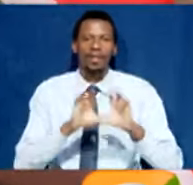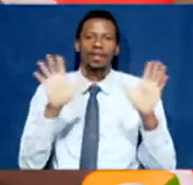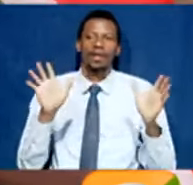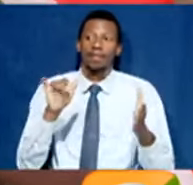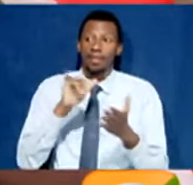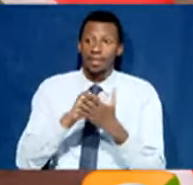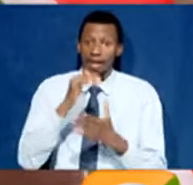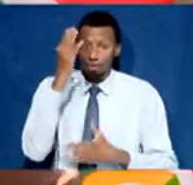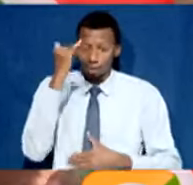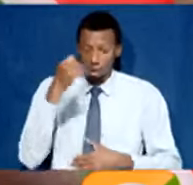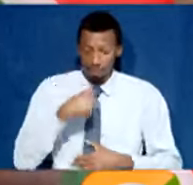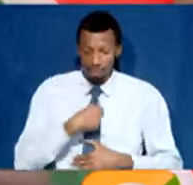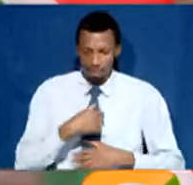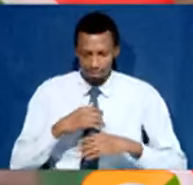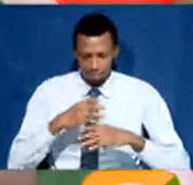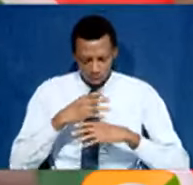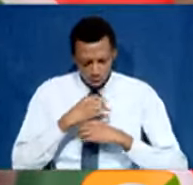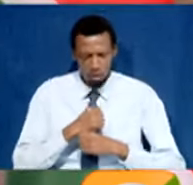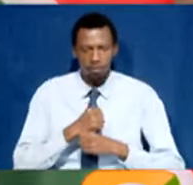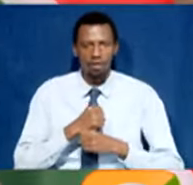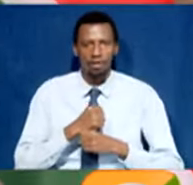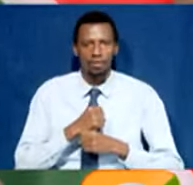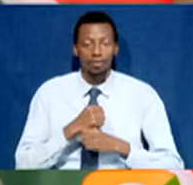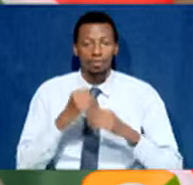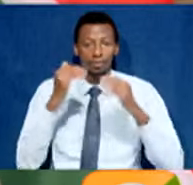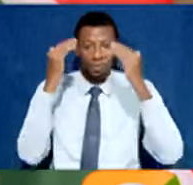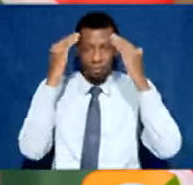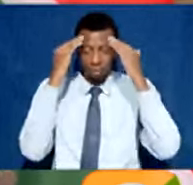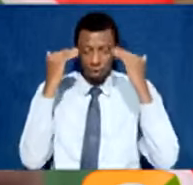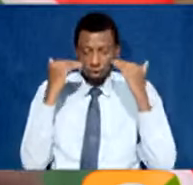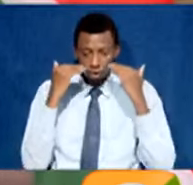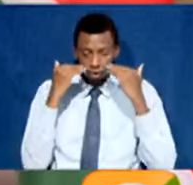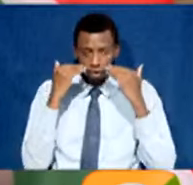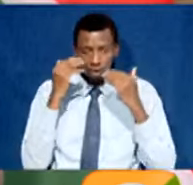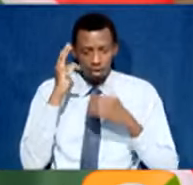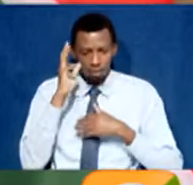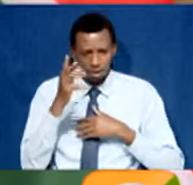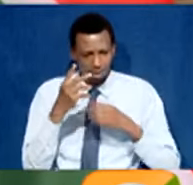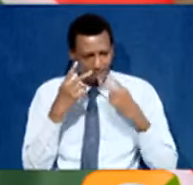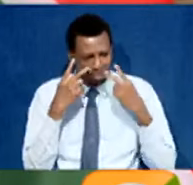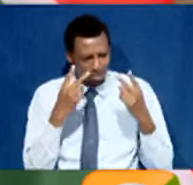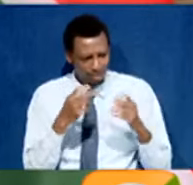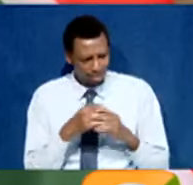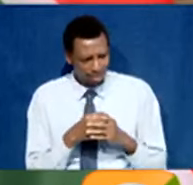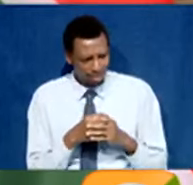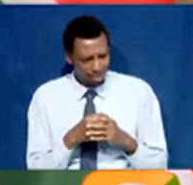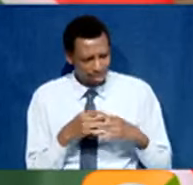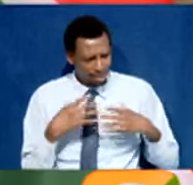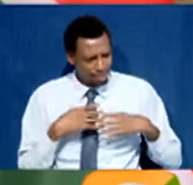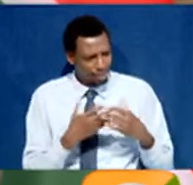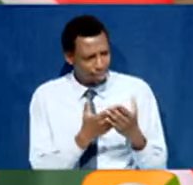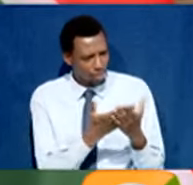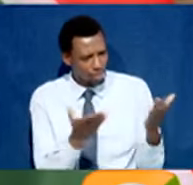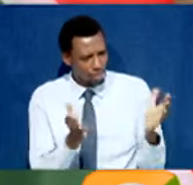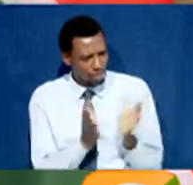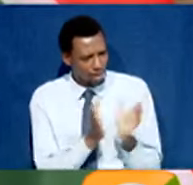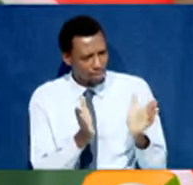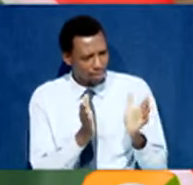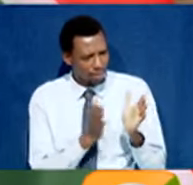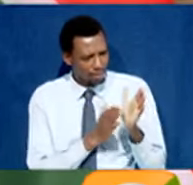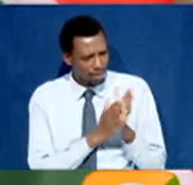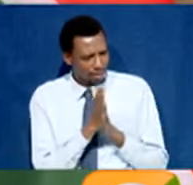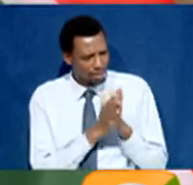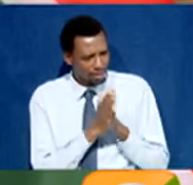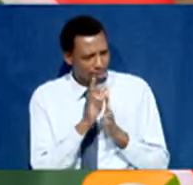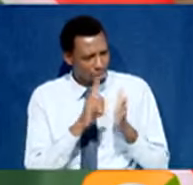very confident that the court will look at it, look at what is the public interest, what is the public good